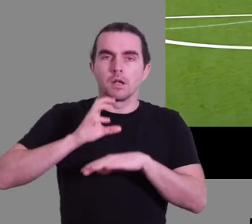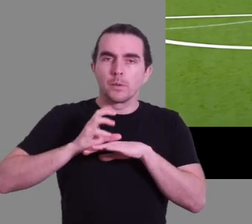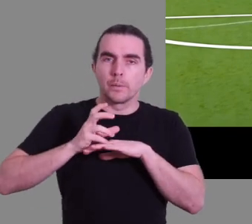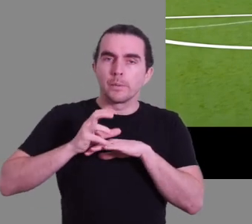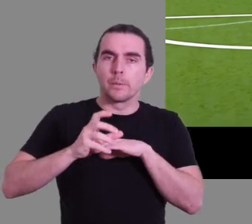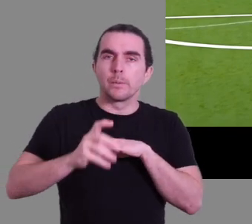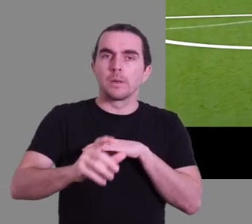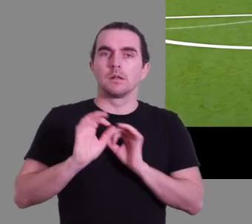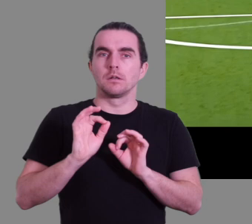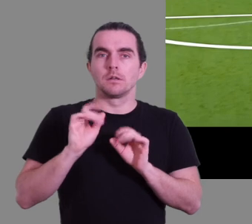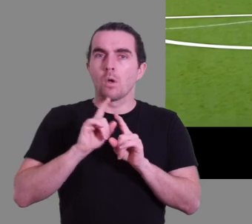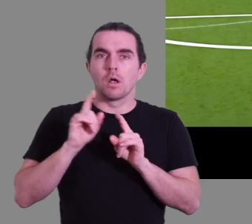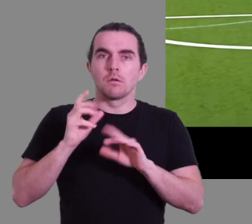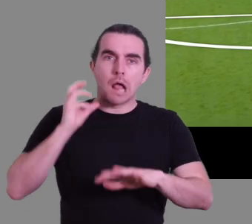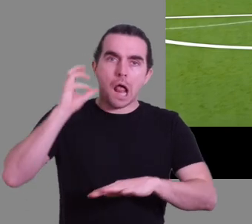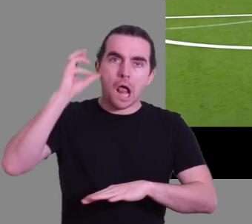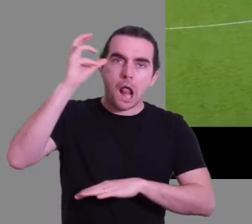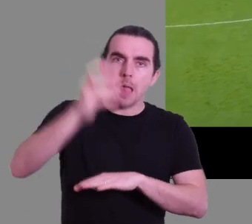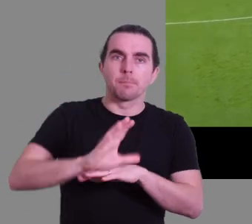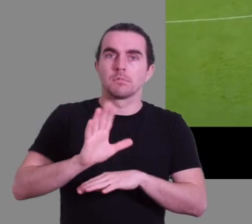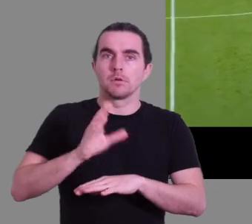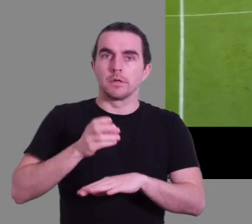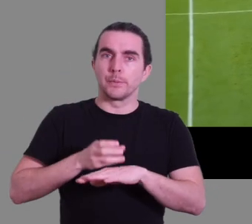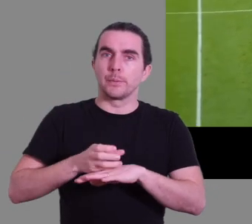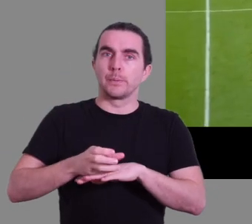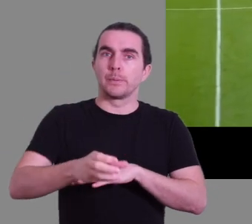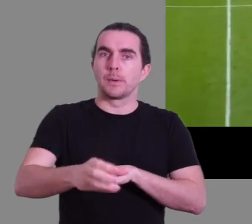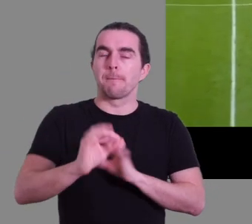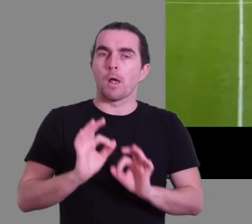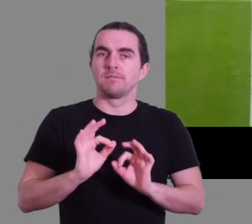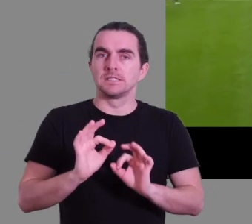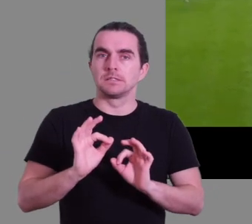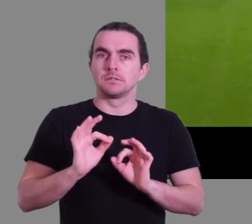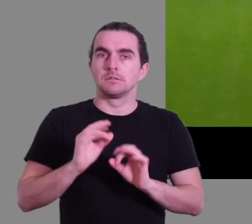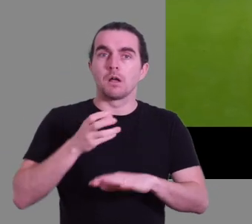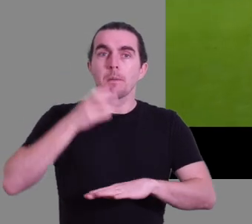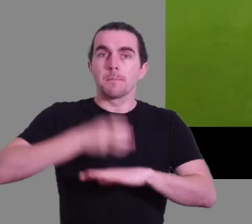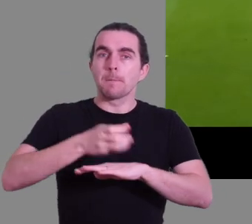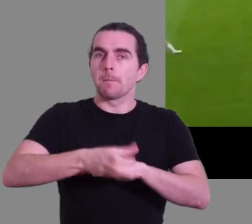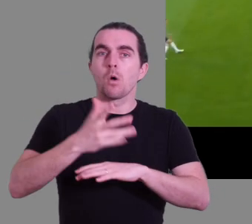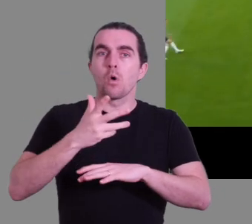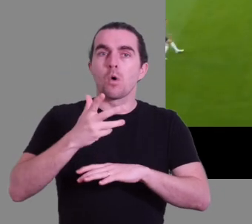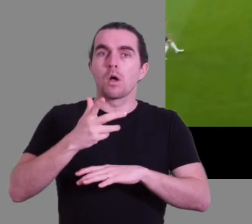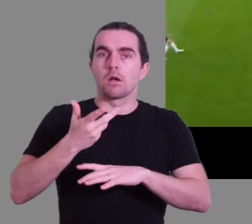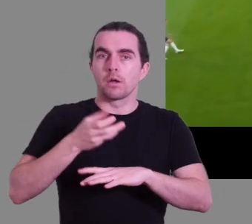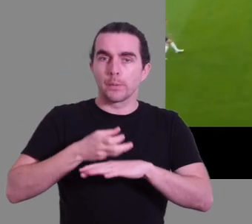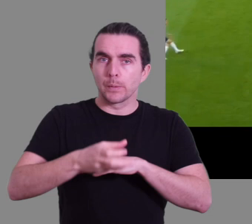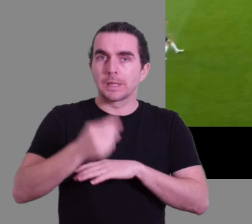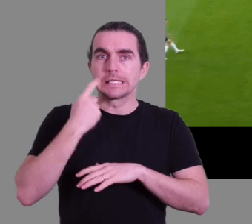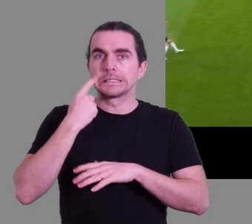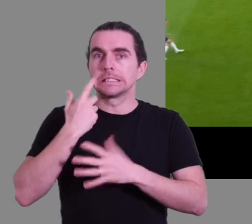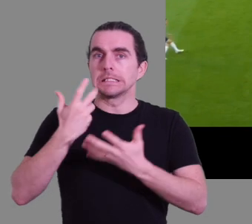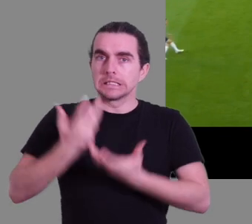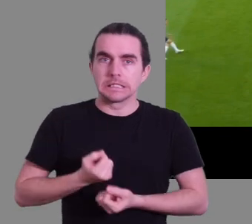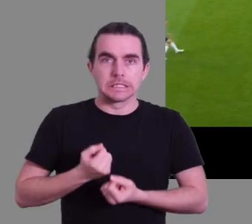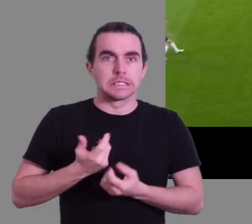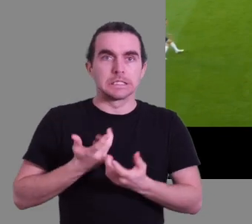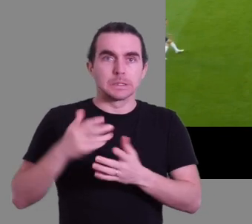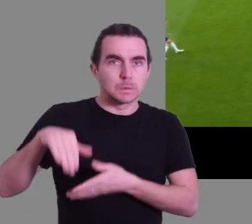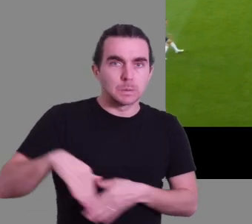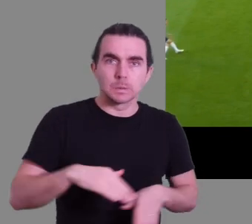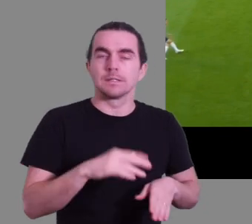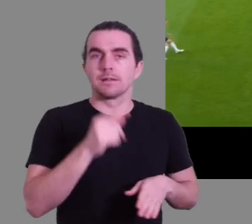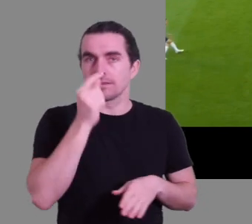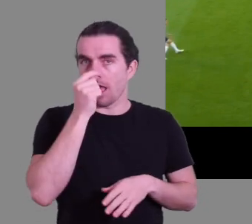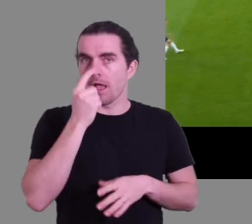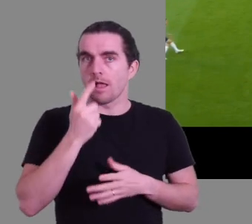bouncing? It's not coming in the air. It's smoothed out, or it's easy if it is in the air to get it down again easily.